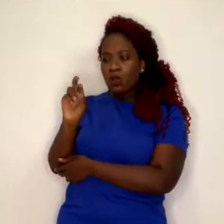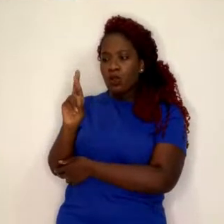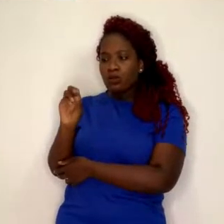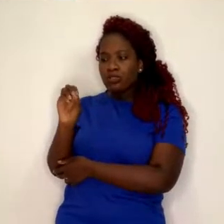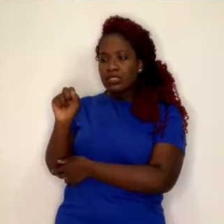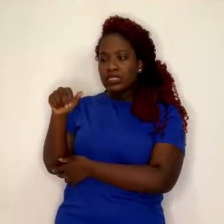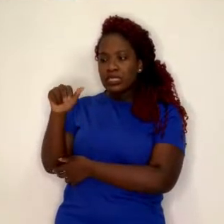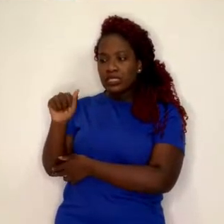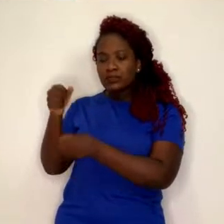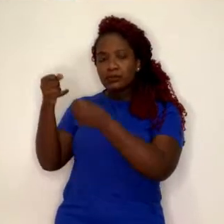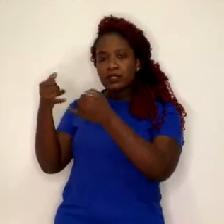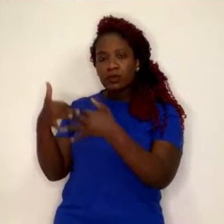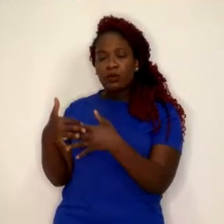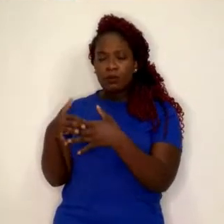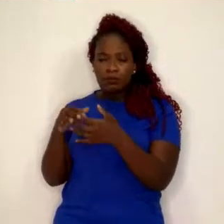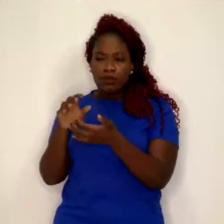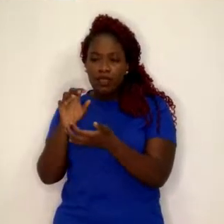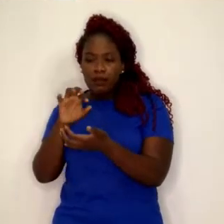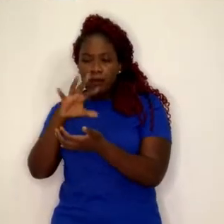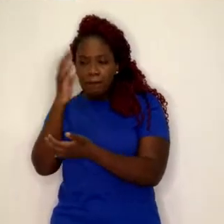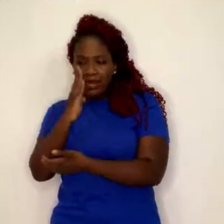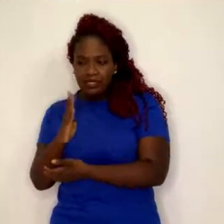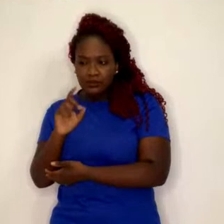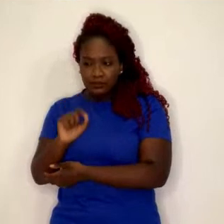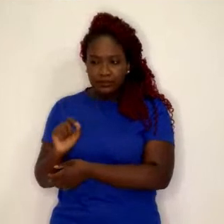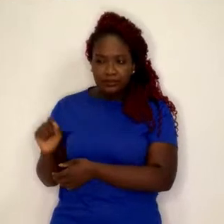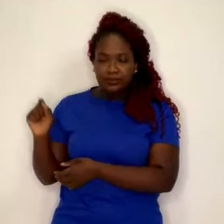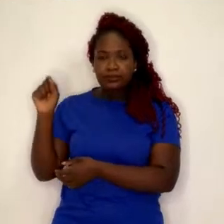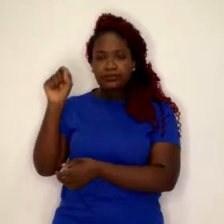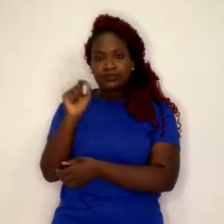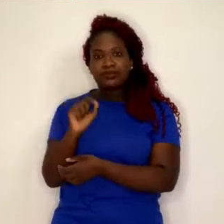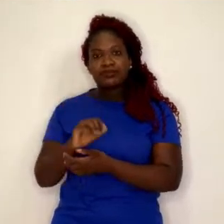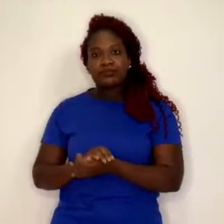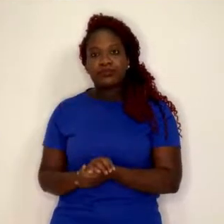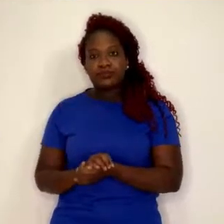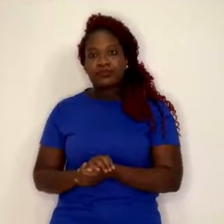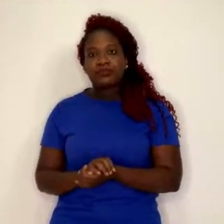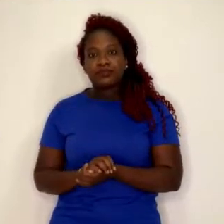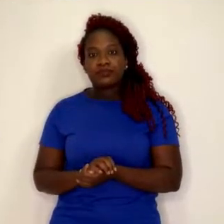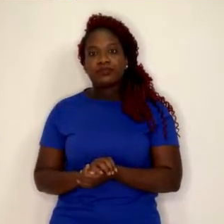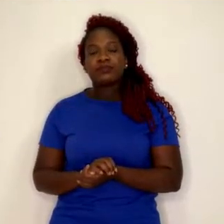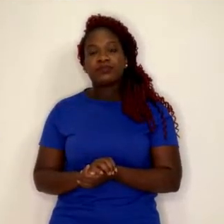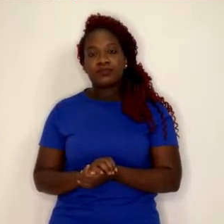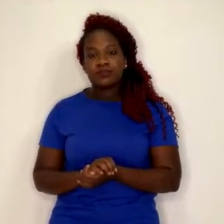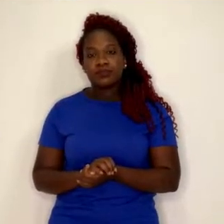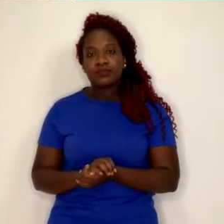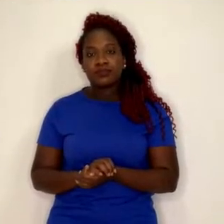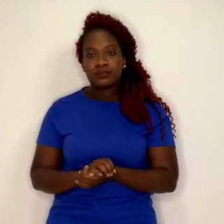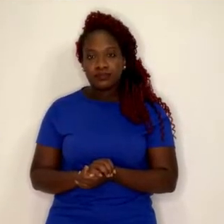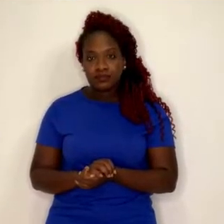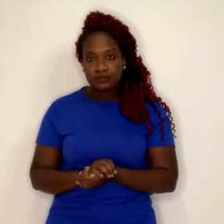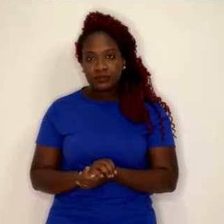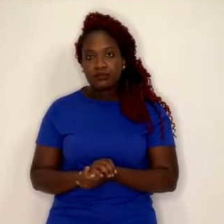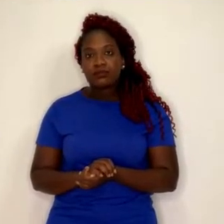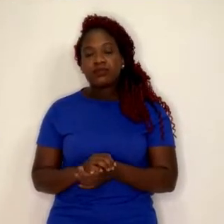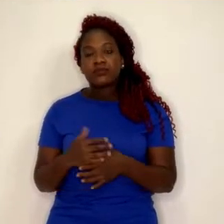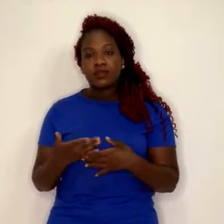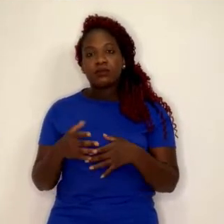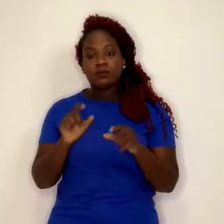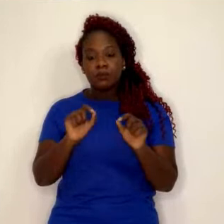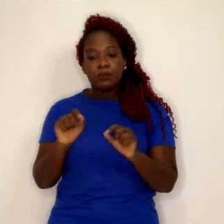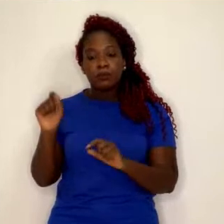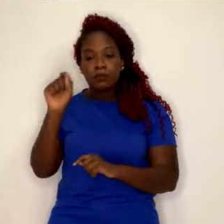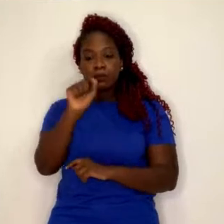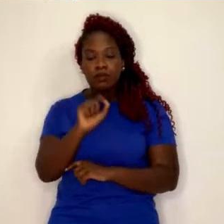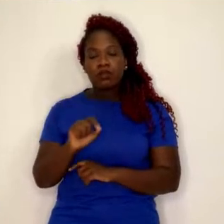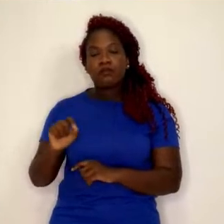the one Ana has shared, being exploited, being utilized all over Brazil. So we have successful projects